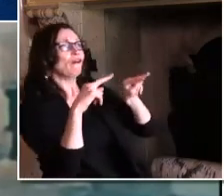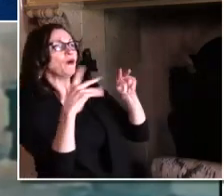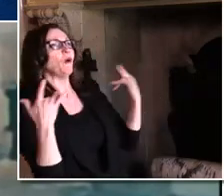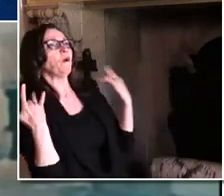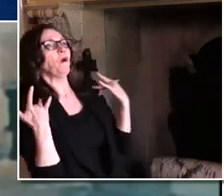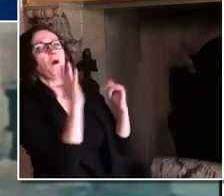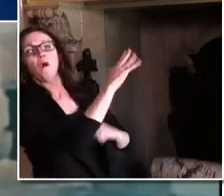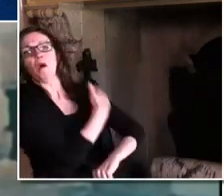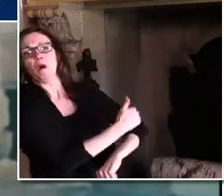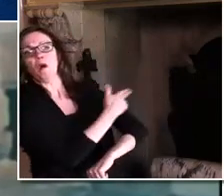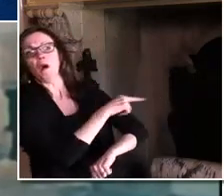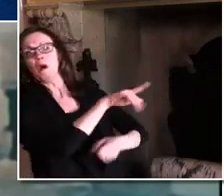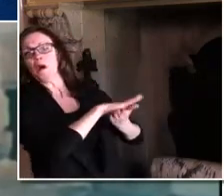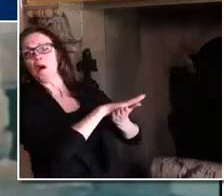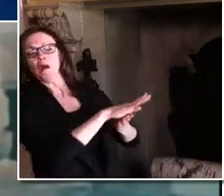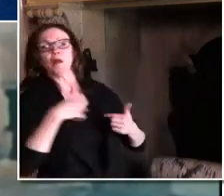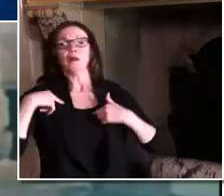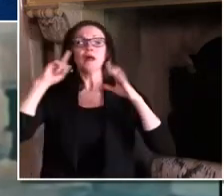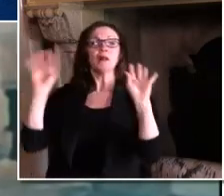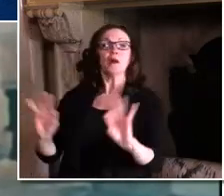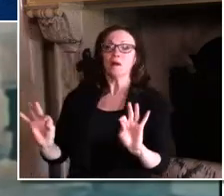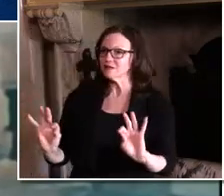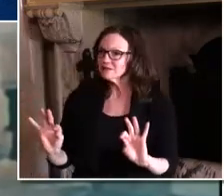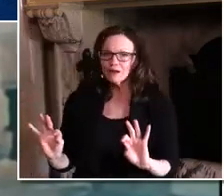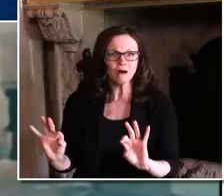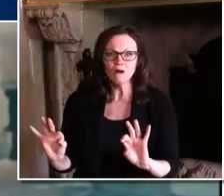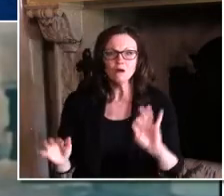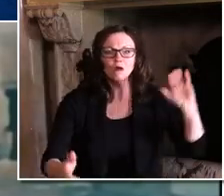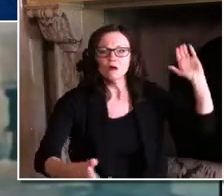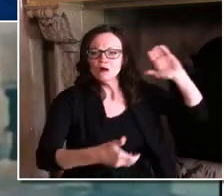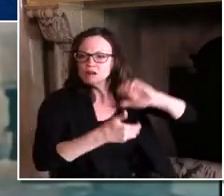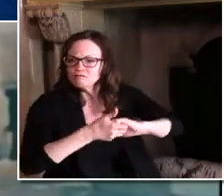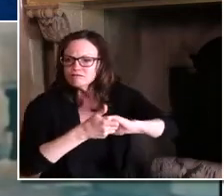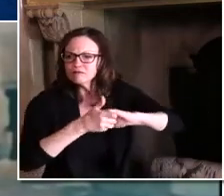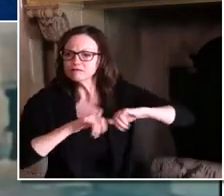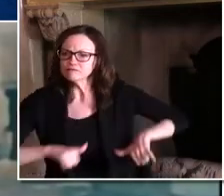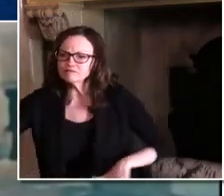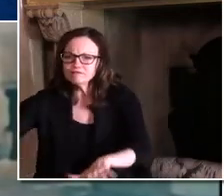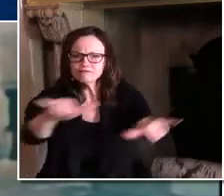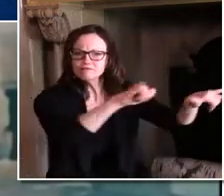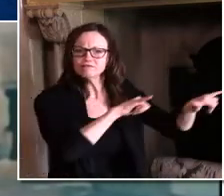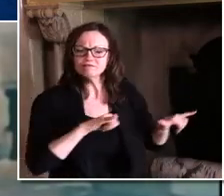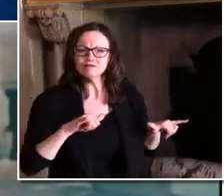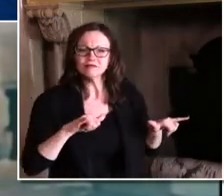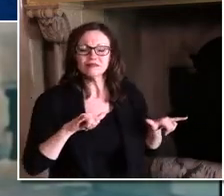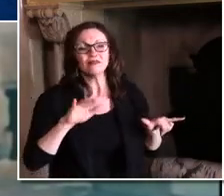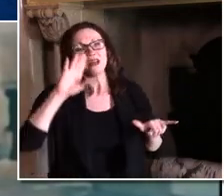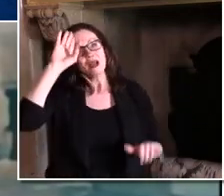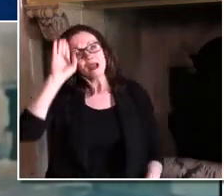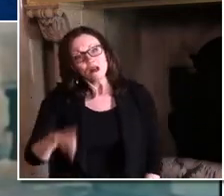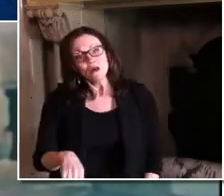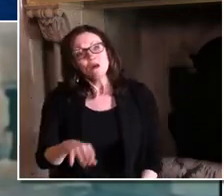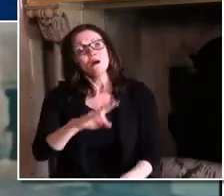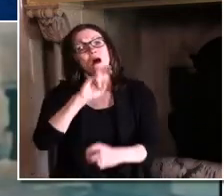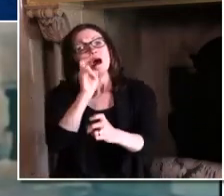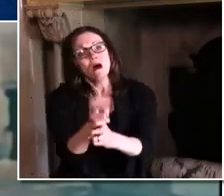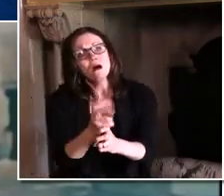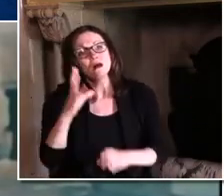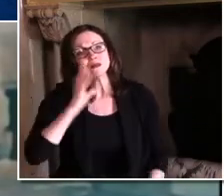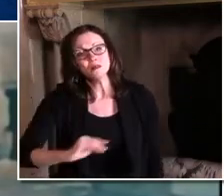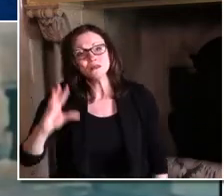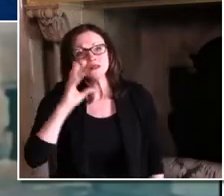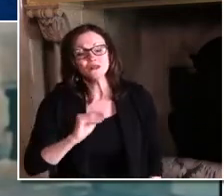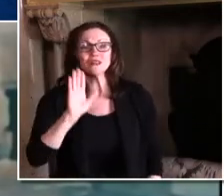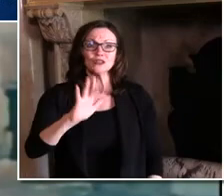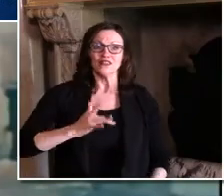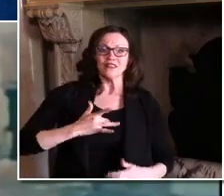and self-isolating. I know it's hard, and I wish it didn't have to be this way. But I've seen what this virus